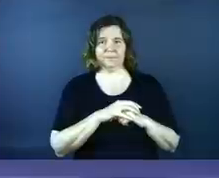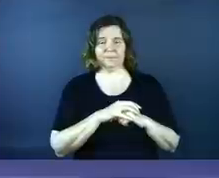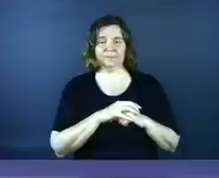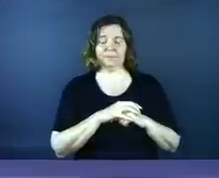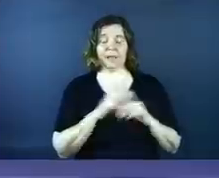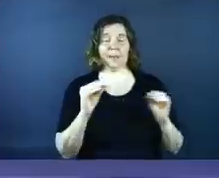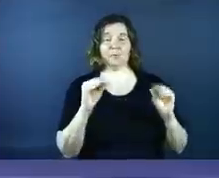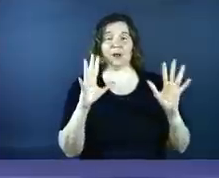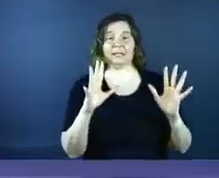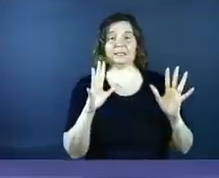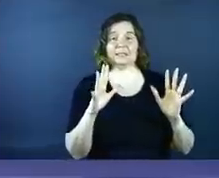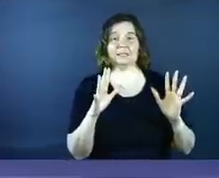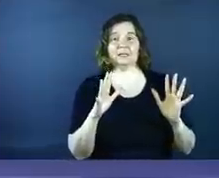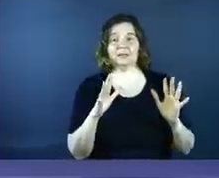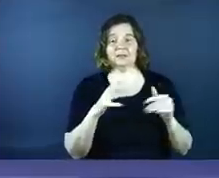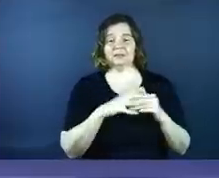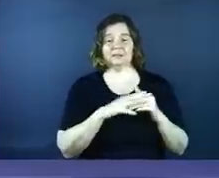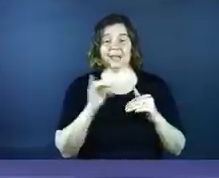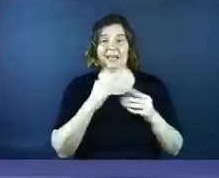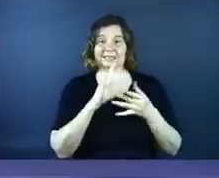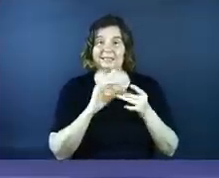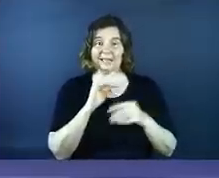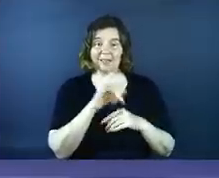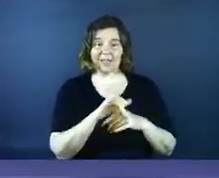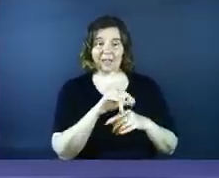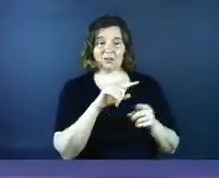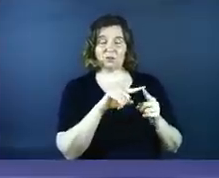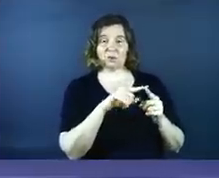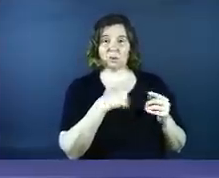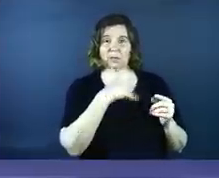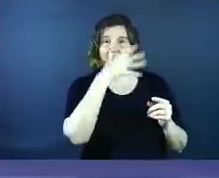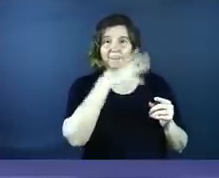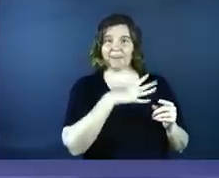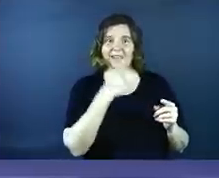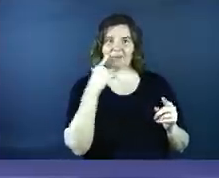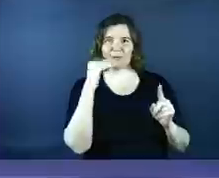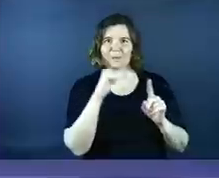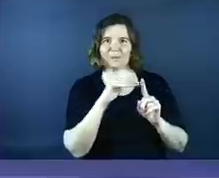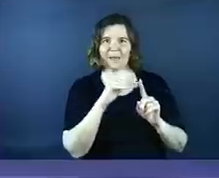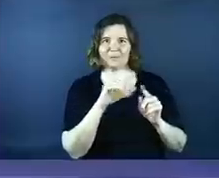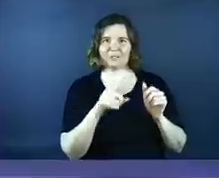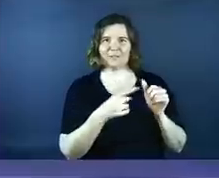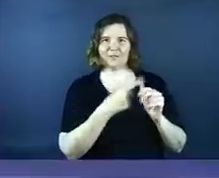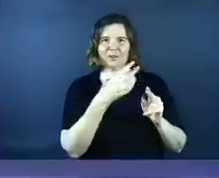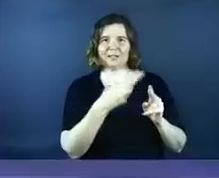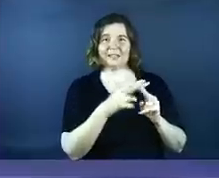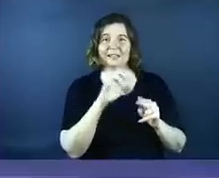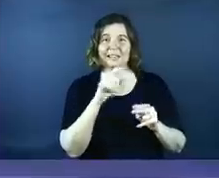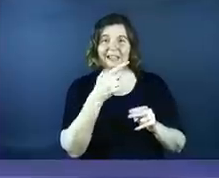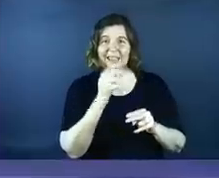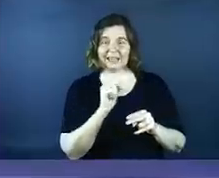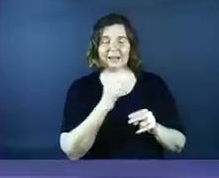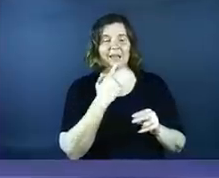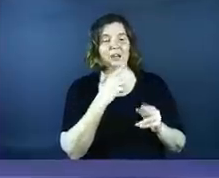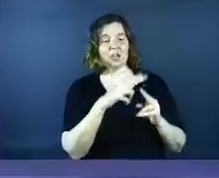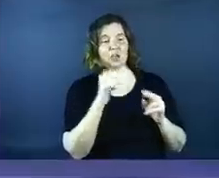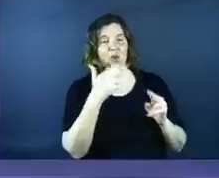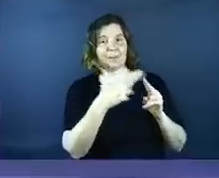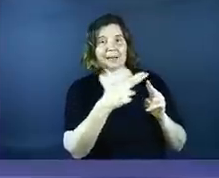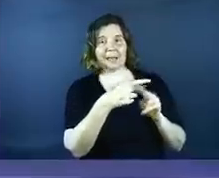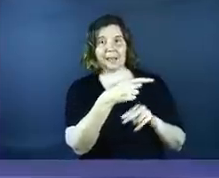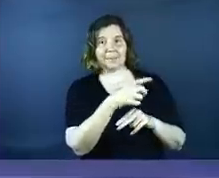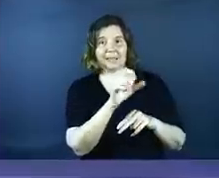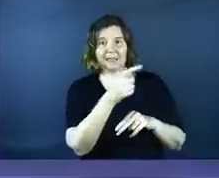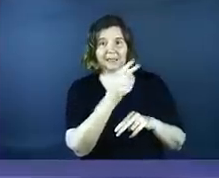And miraculously, as he says that to the young man, he remembers his first name is Ethan. And he calls him by his